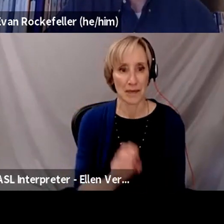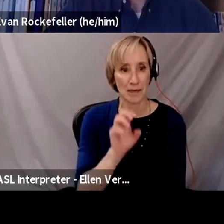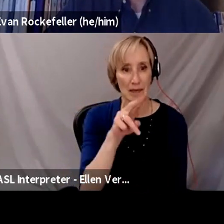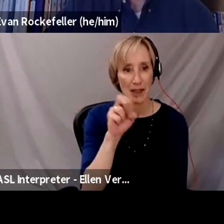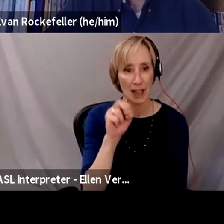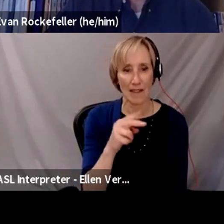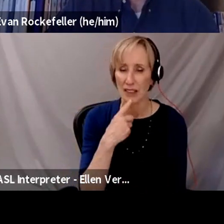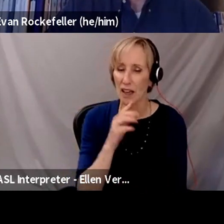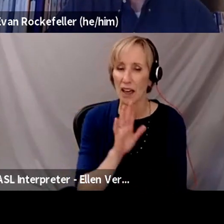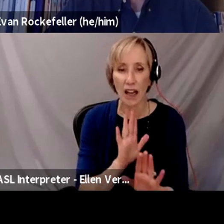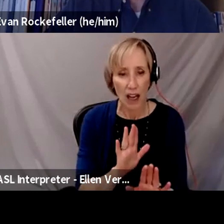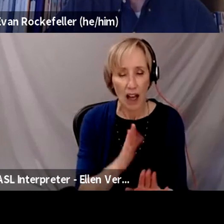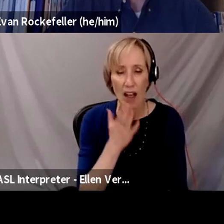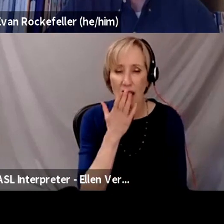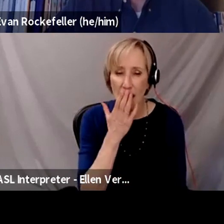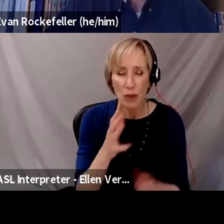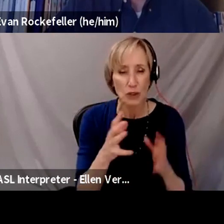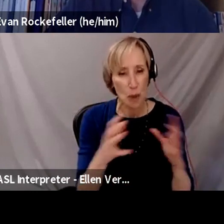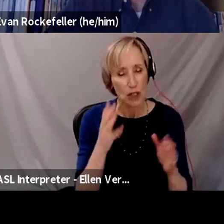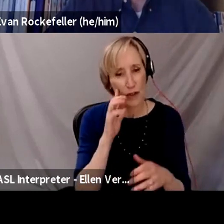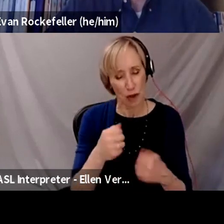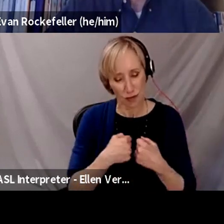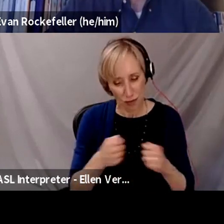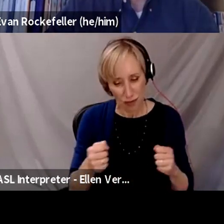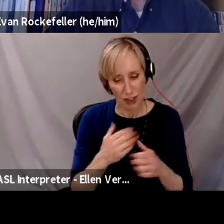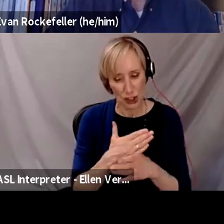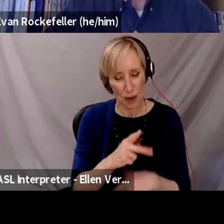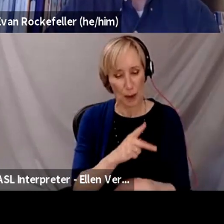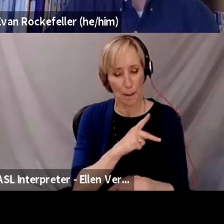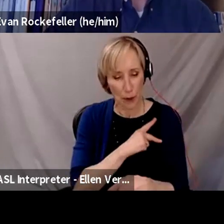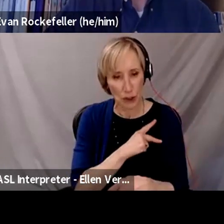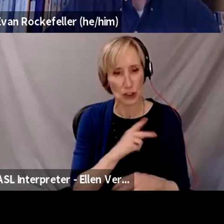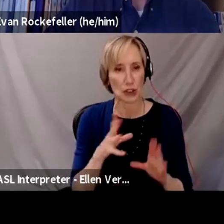for sharing, that very personal story and perspective on that.